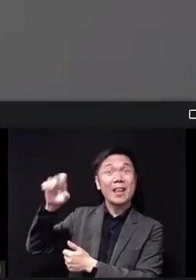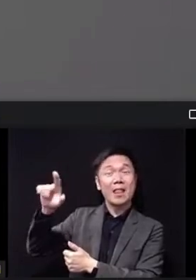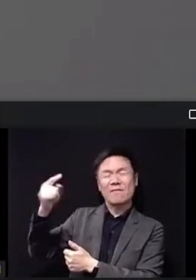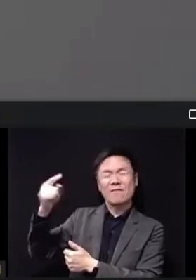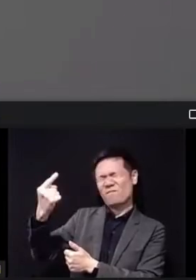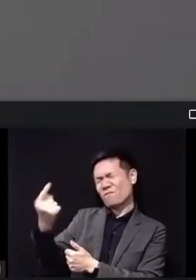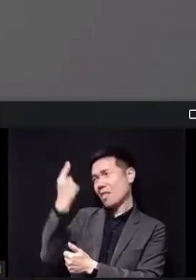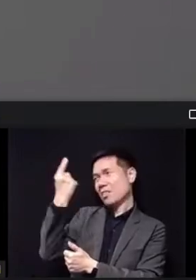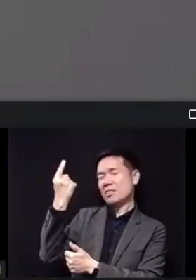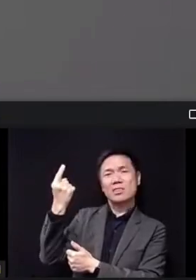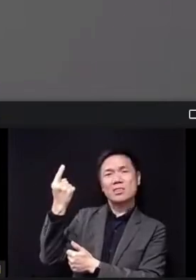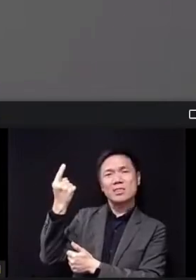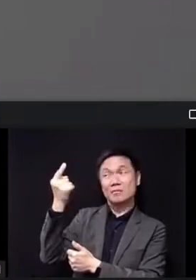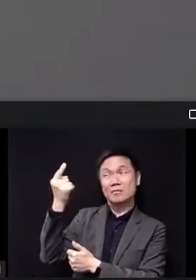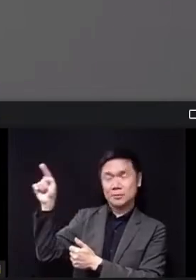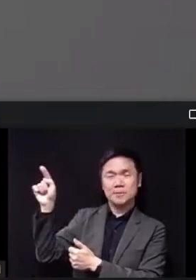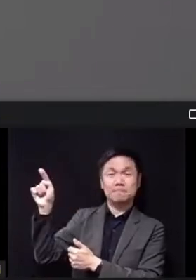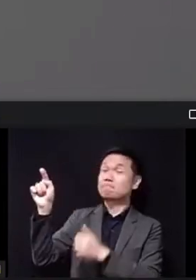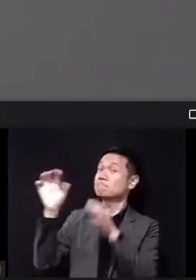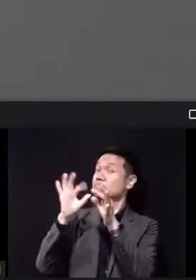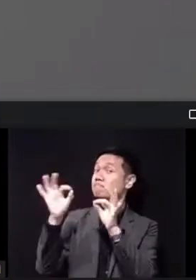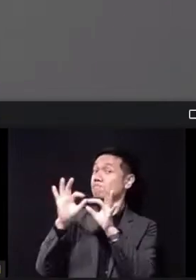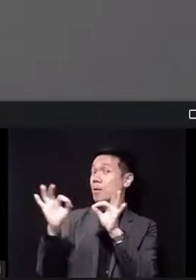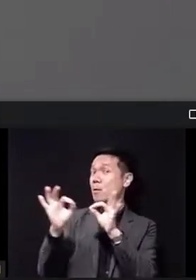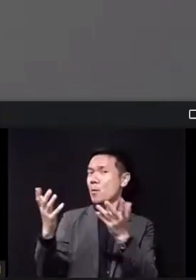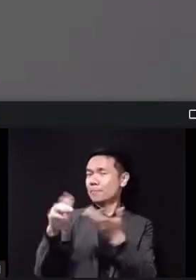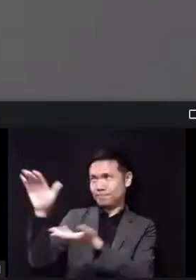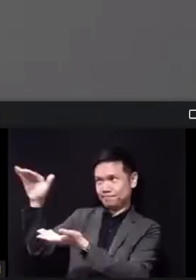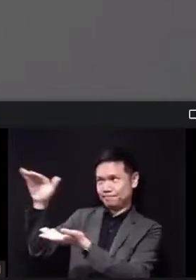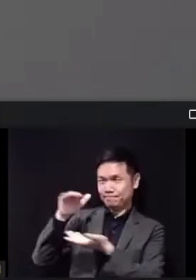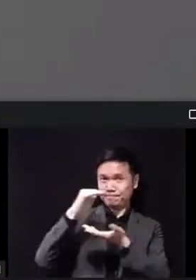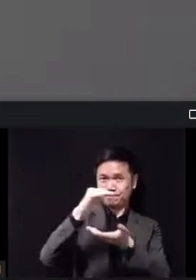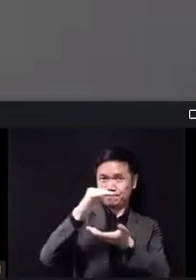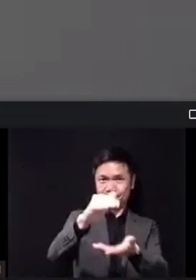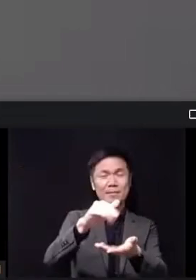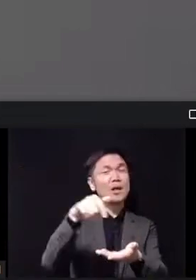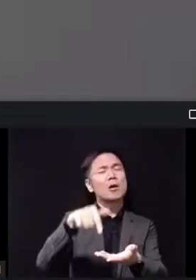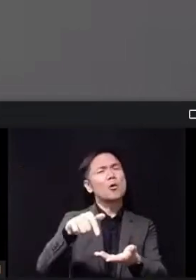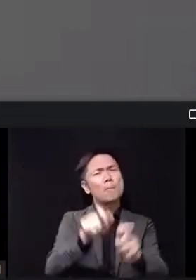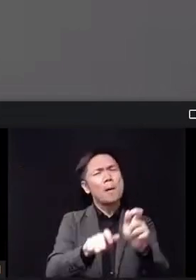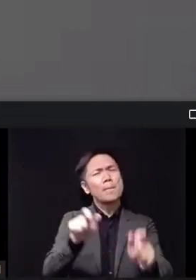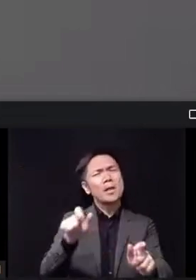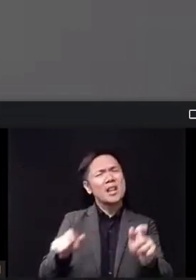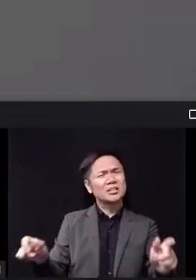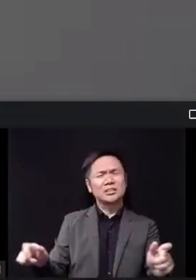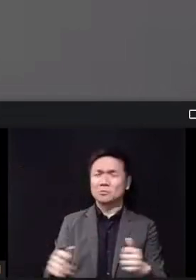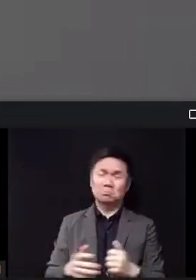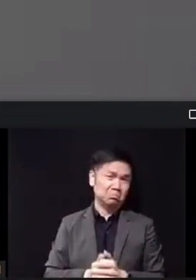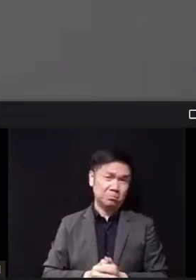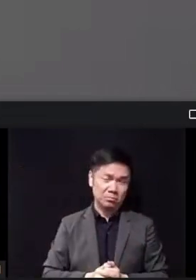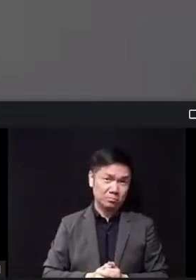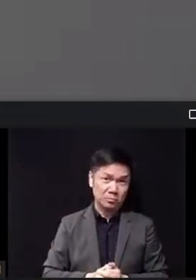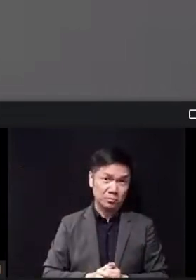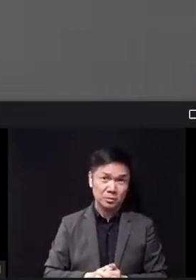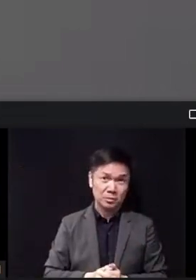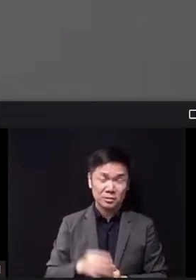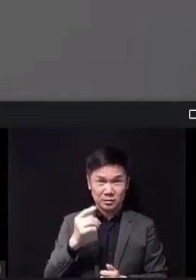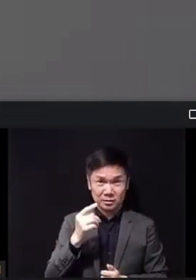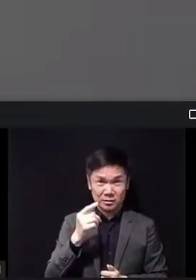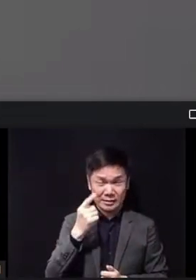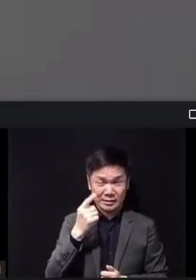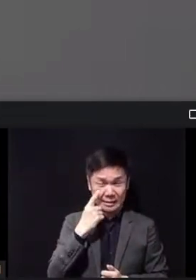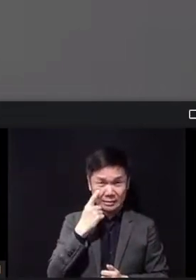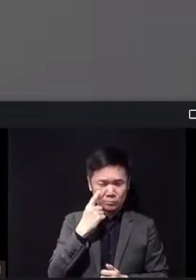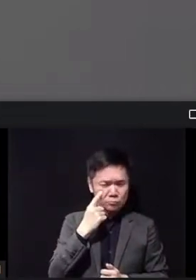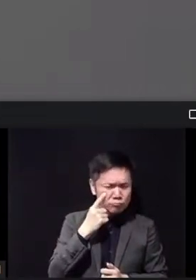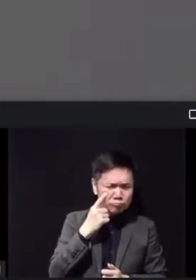far beyond. He said, and I quote, "Interest in population is not a concern with the